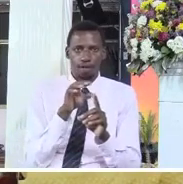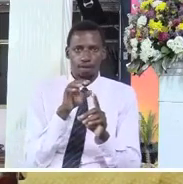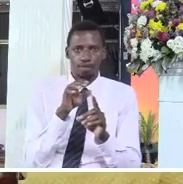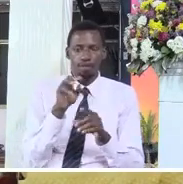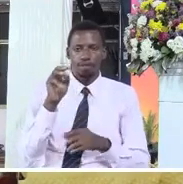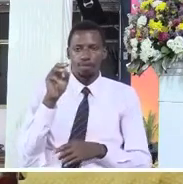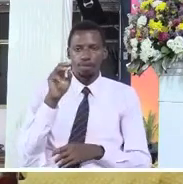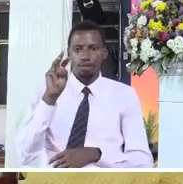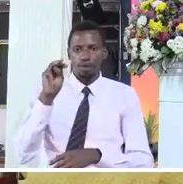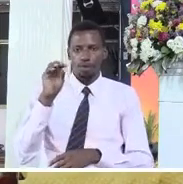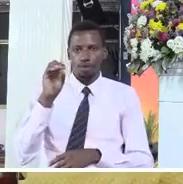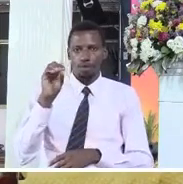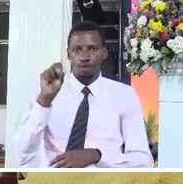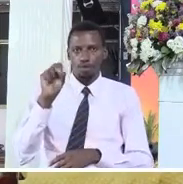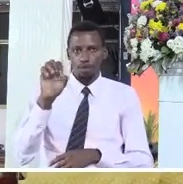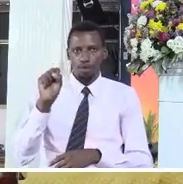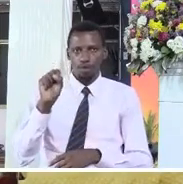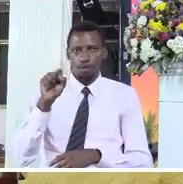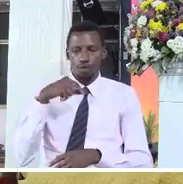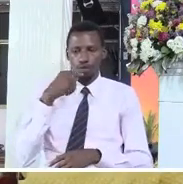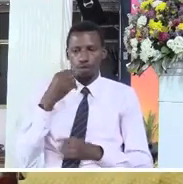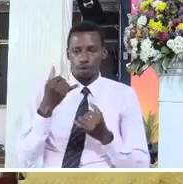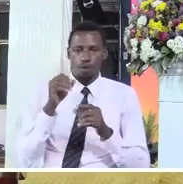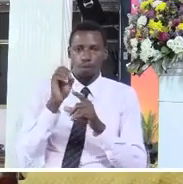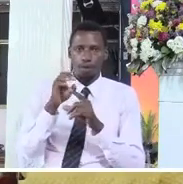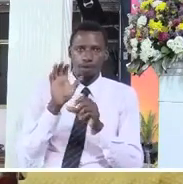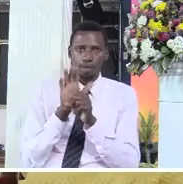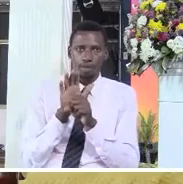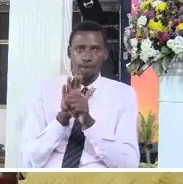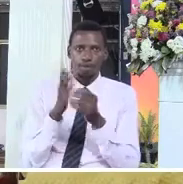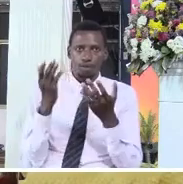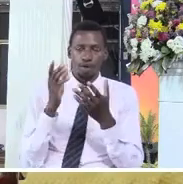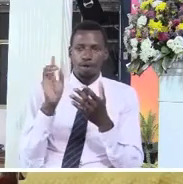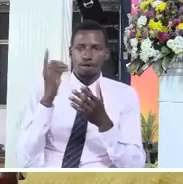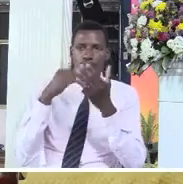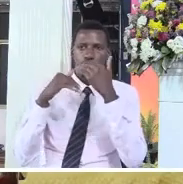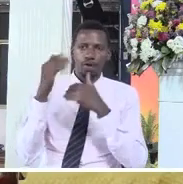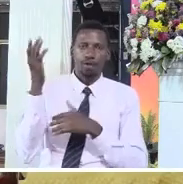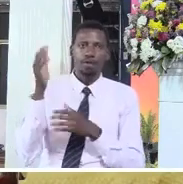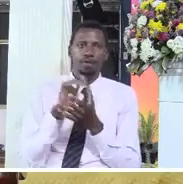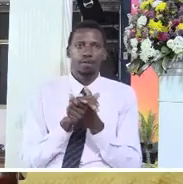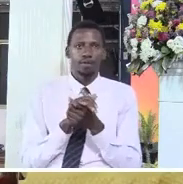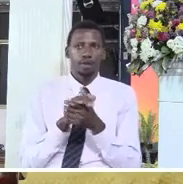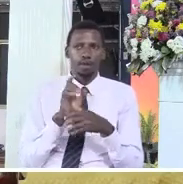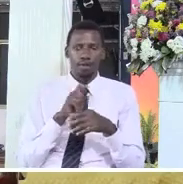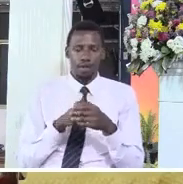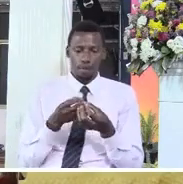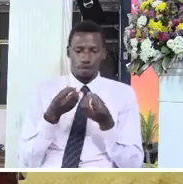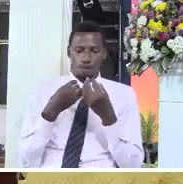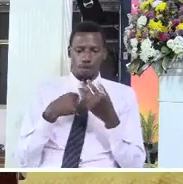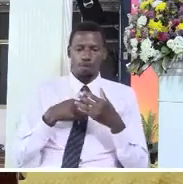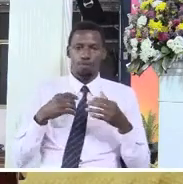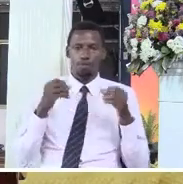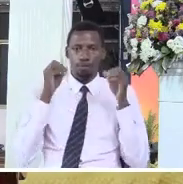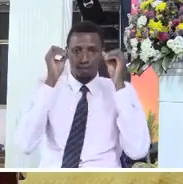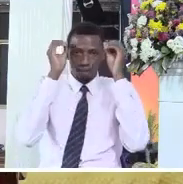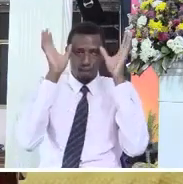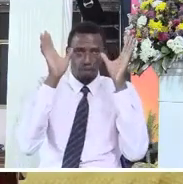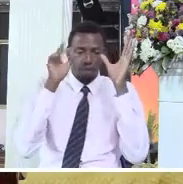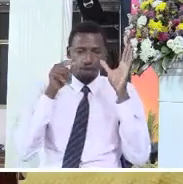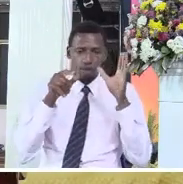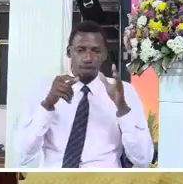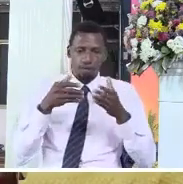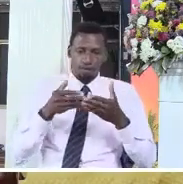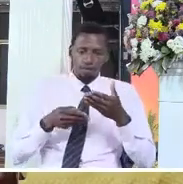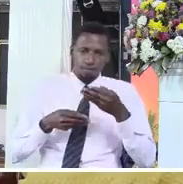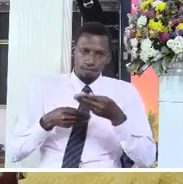many in UONSDA right now. And so when he told me that, I was actually surprised that the heritage goes